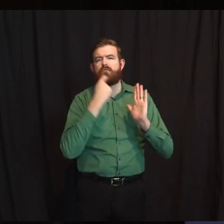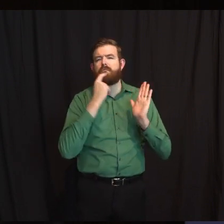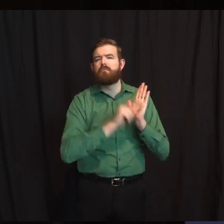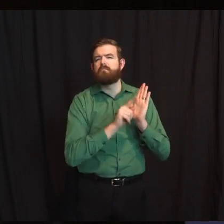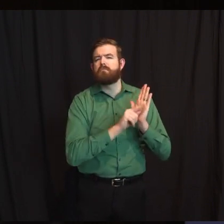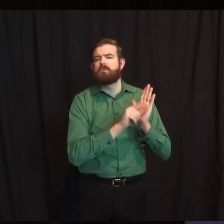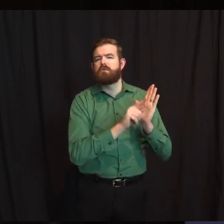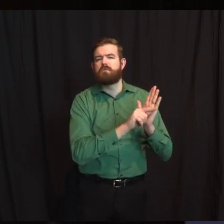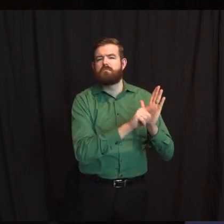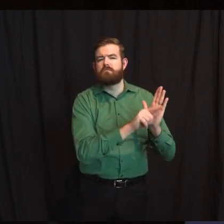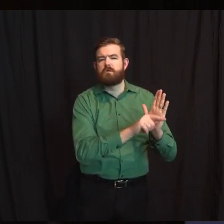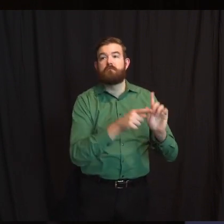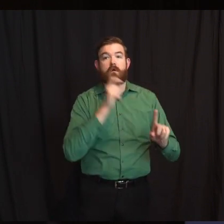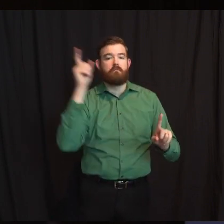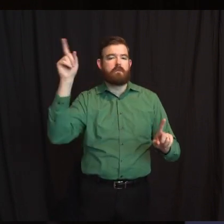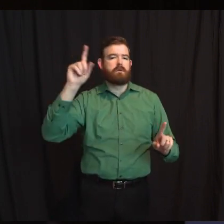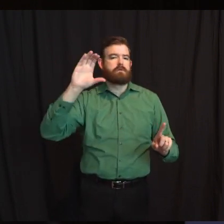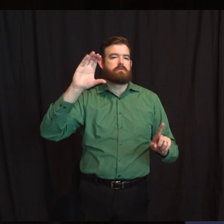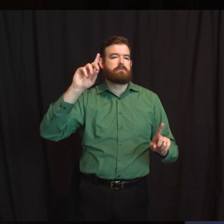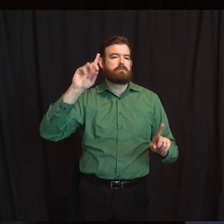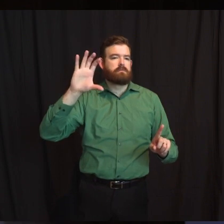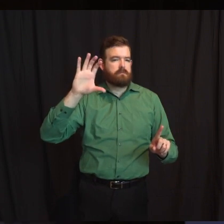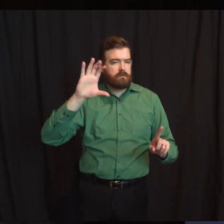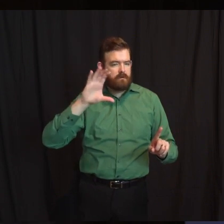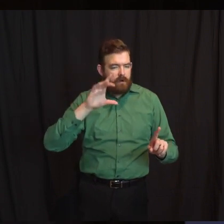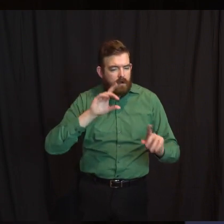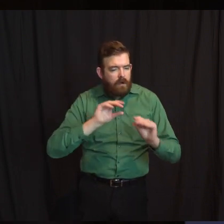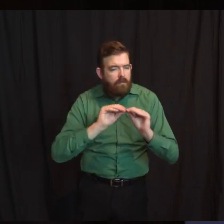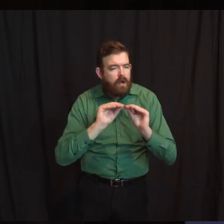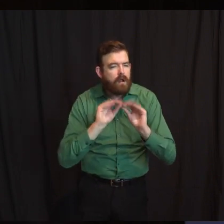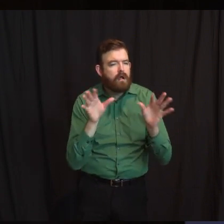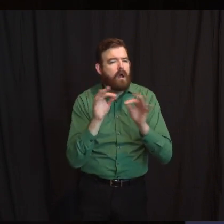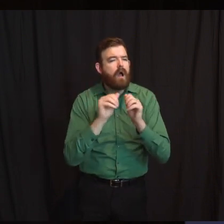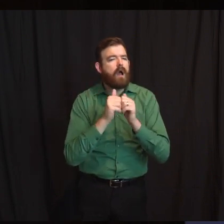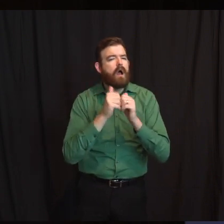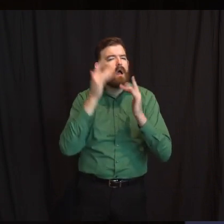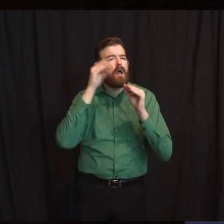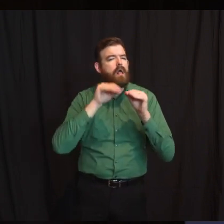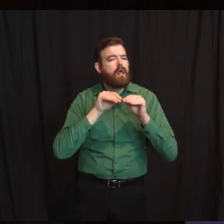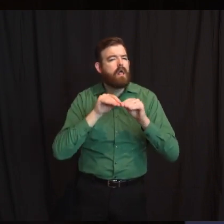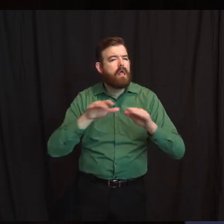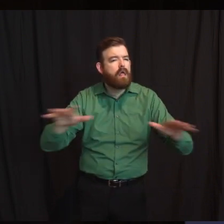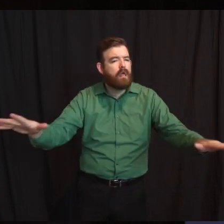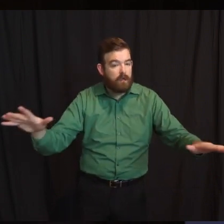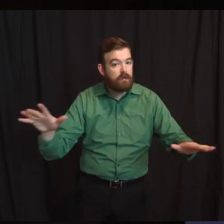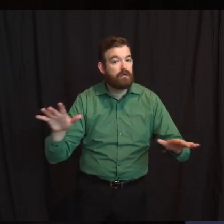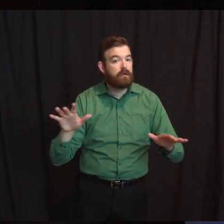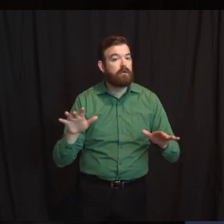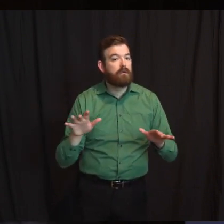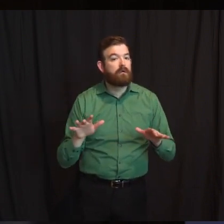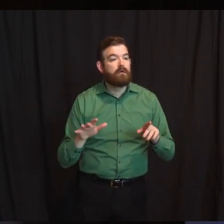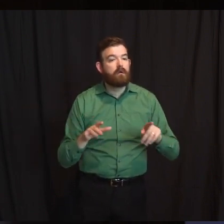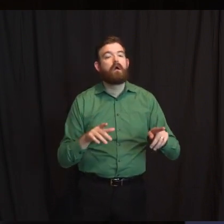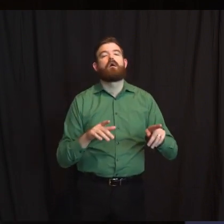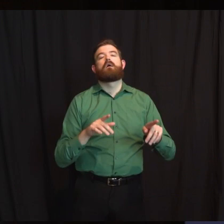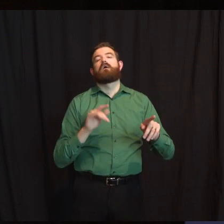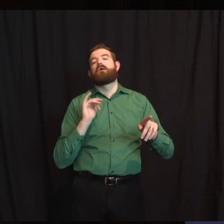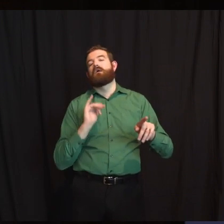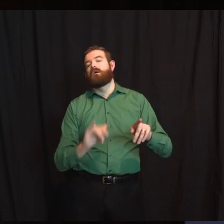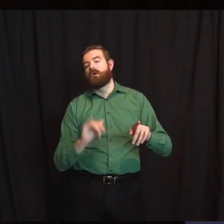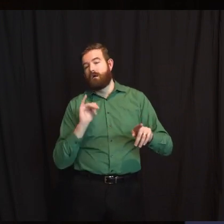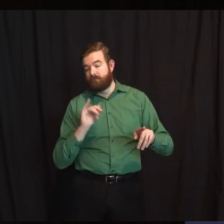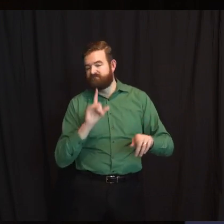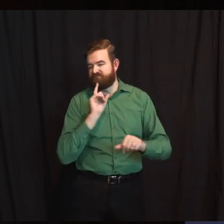the CDC, better describing that. It just only confirming our knowledge that close congregate